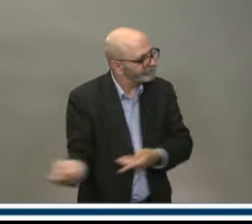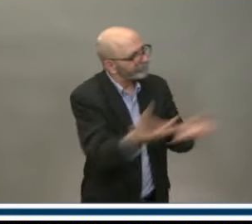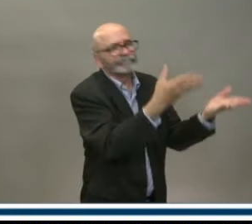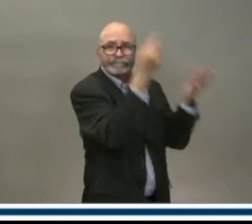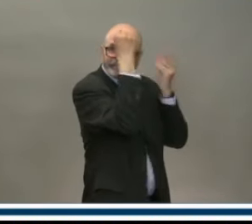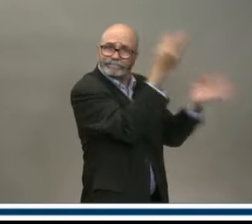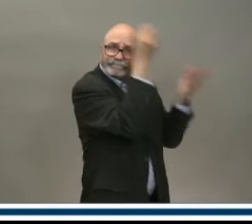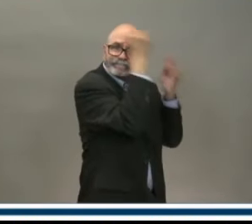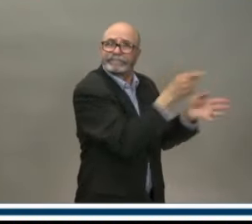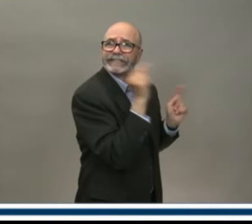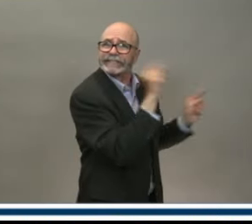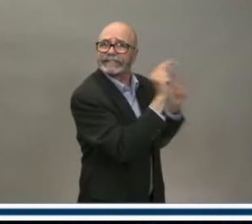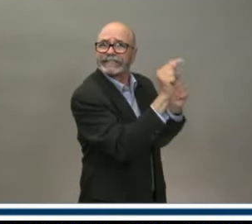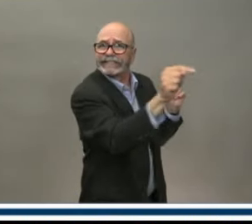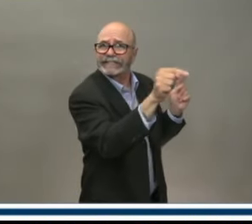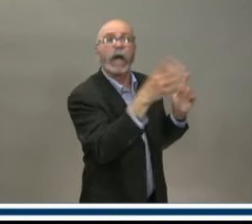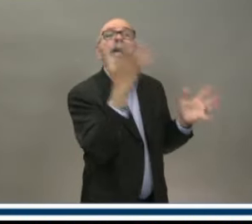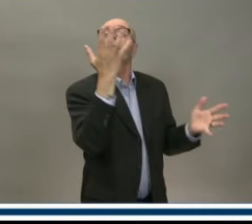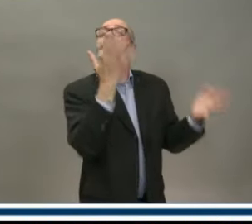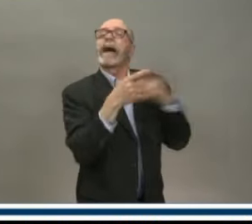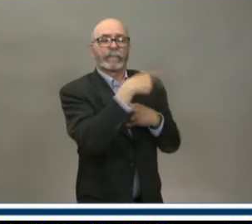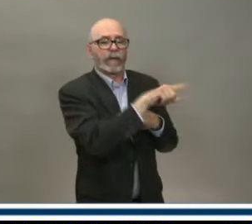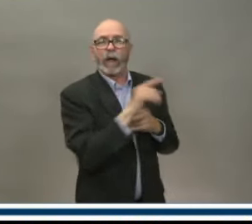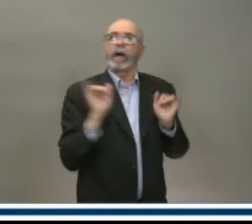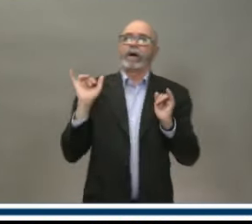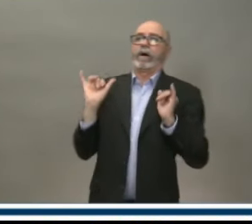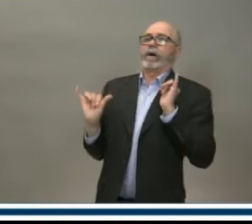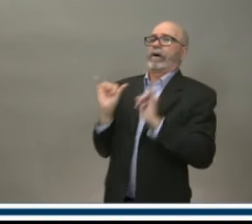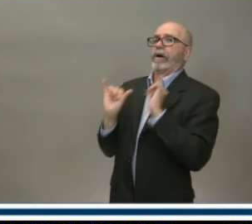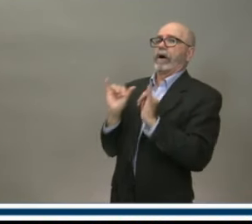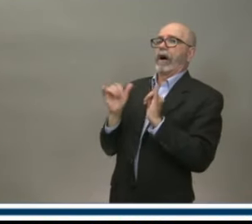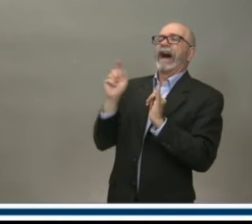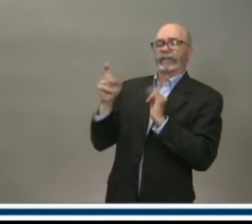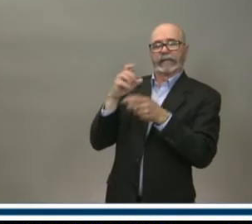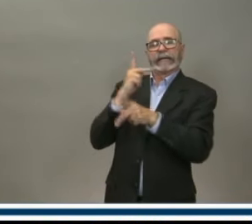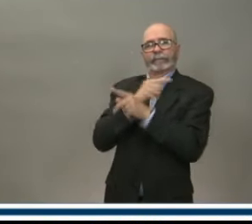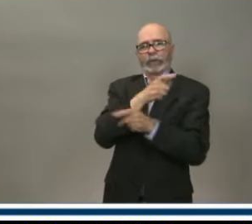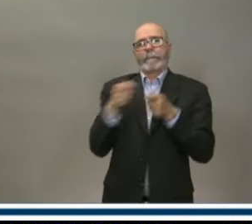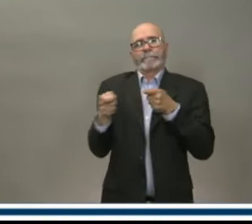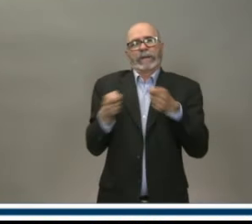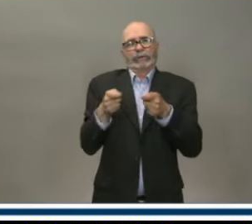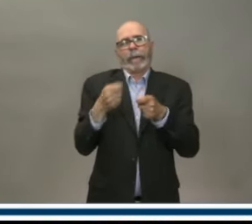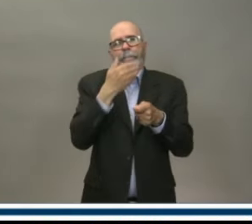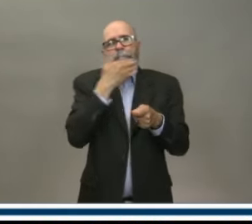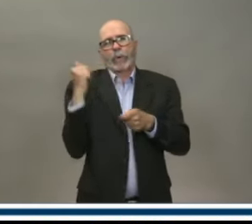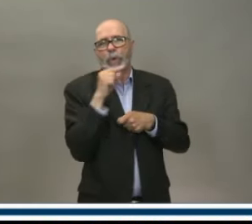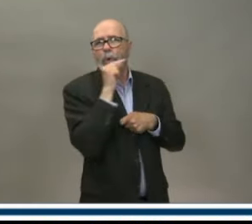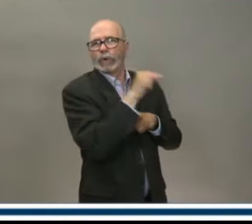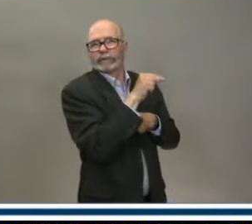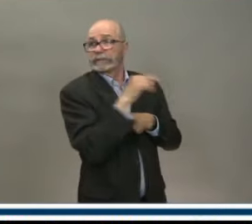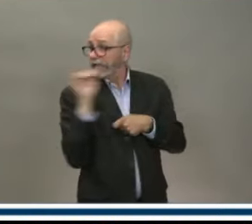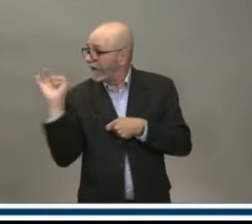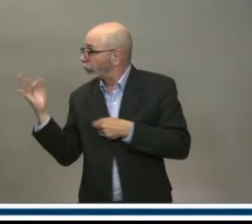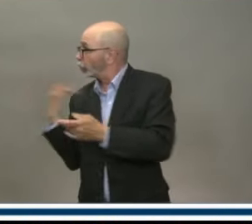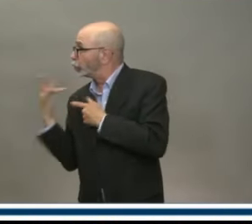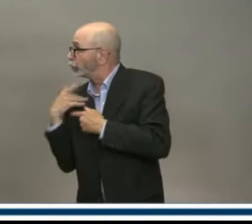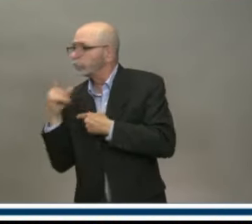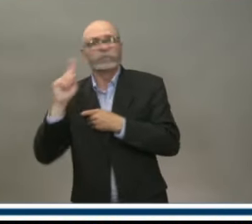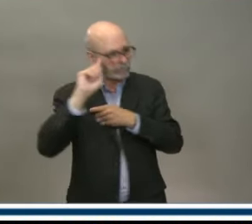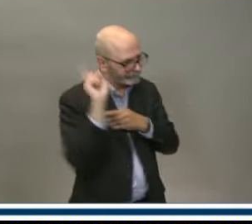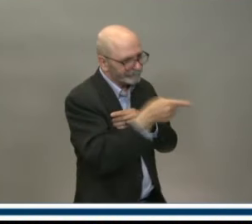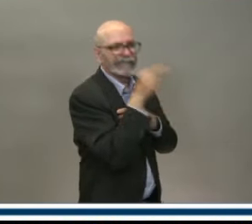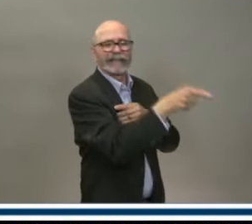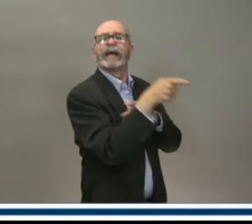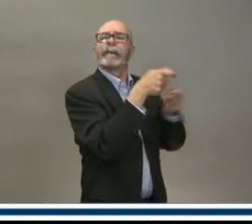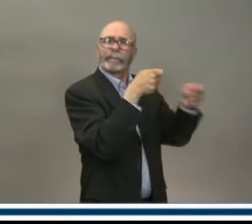forward within the facility. There is an incident management structure that any concerns can be brought forward through to be appropriately addressed,